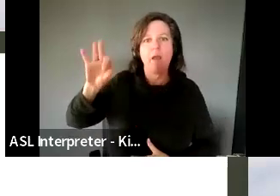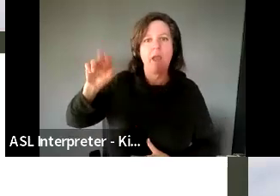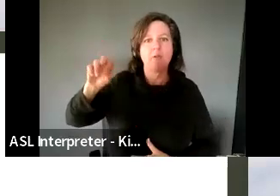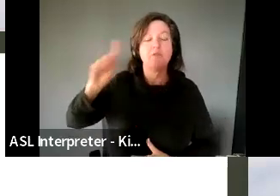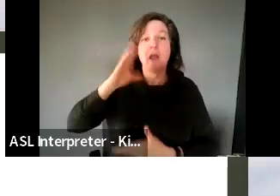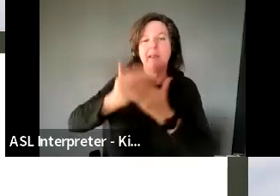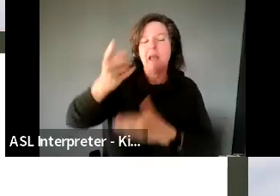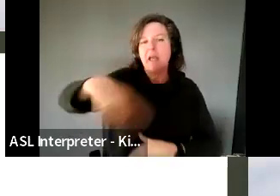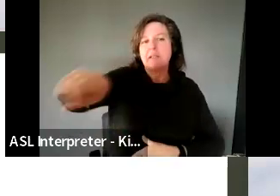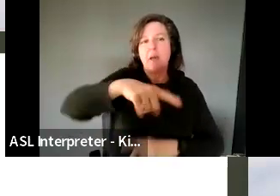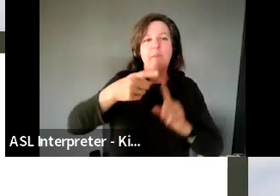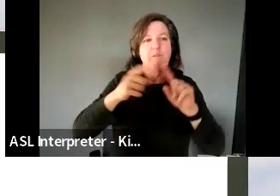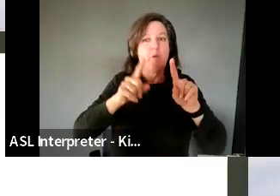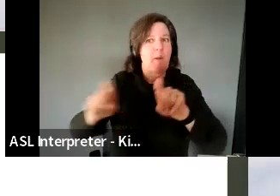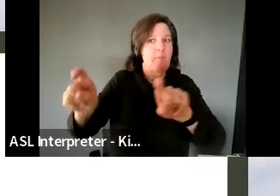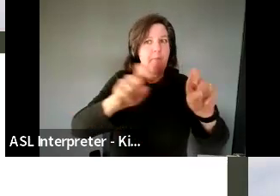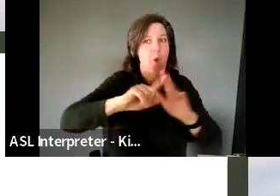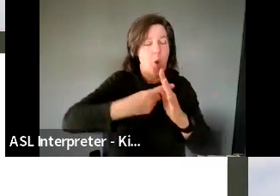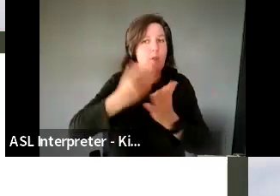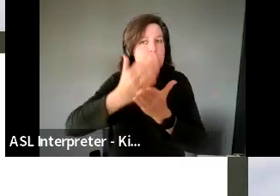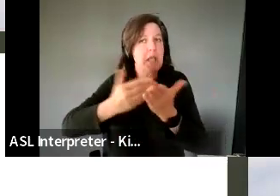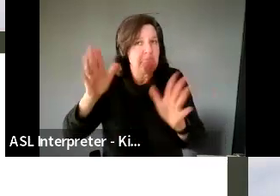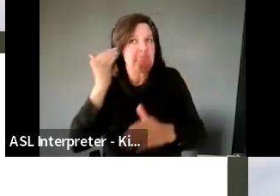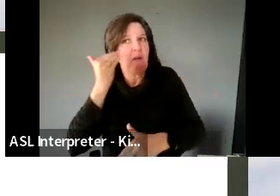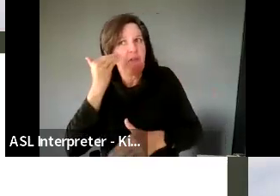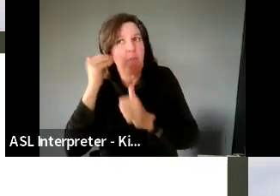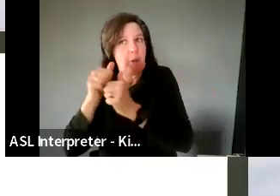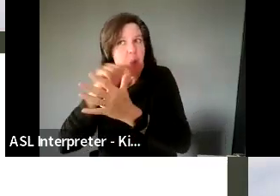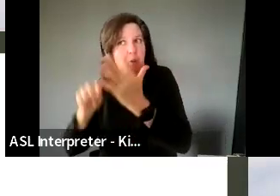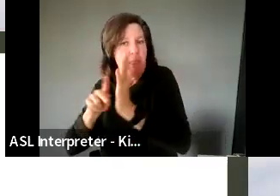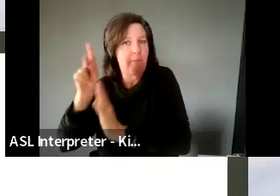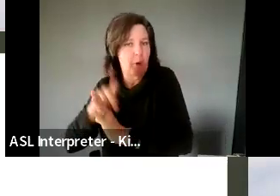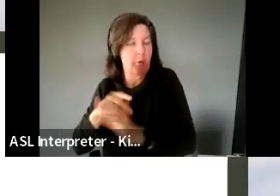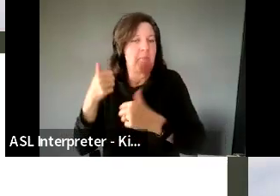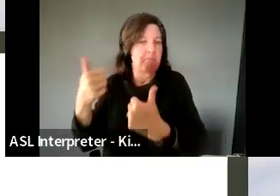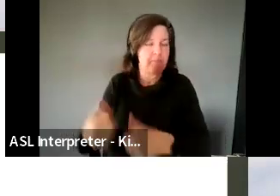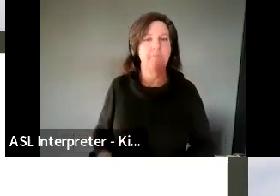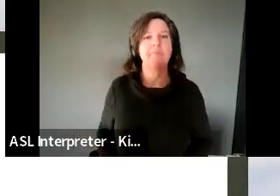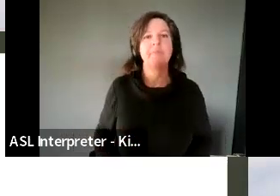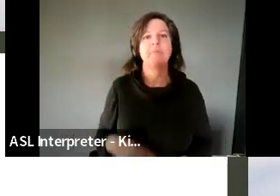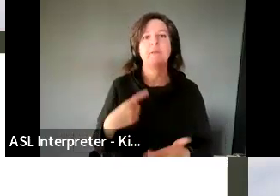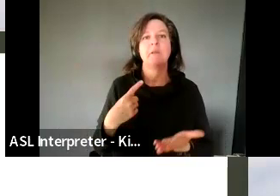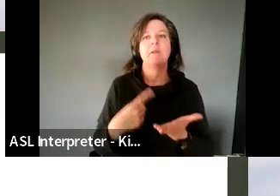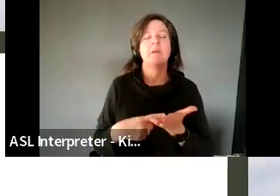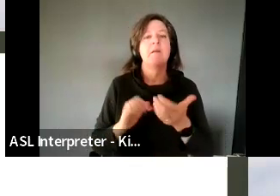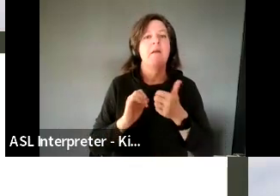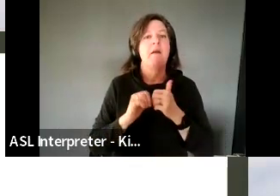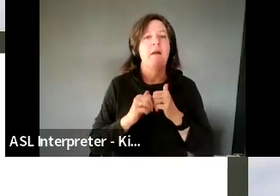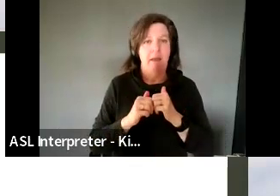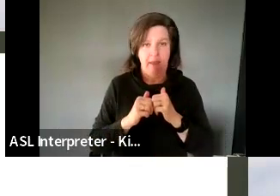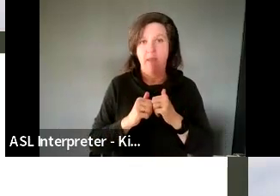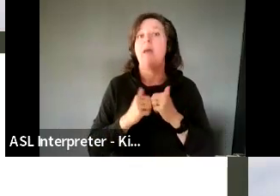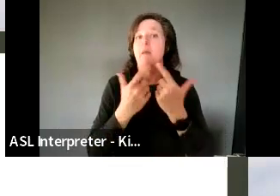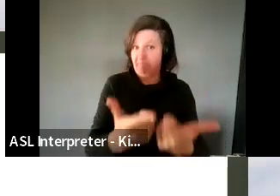beginning mentioned that you are familiar or somewhat familiar with the program, so that's great. So we're going to talk about how the program